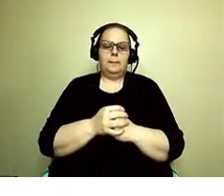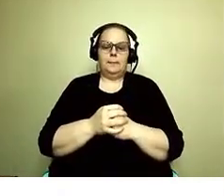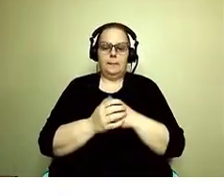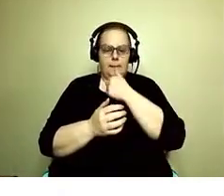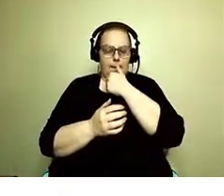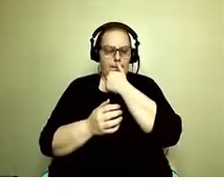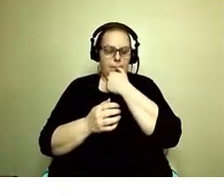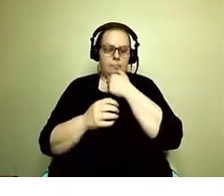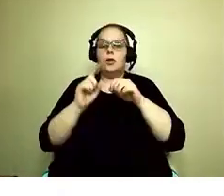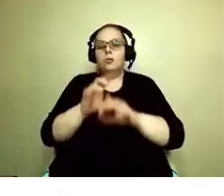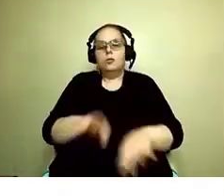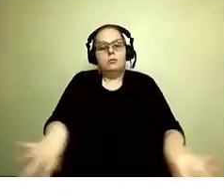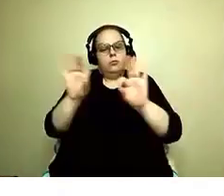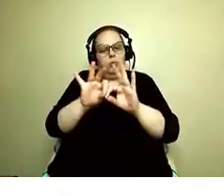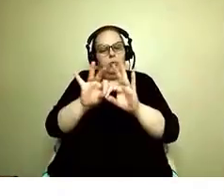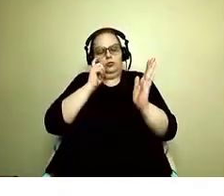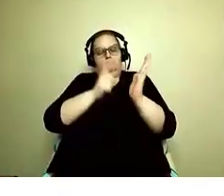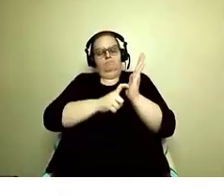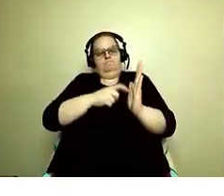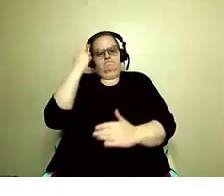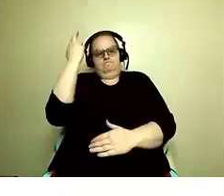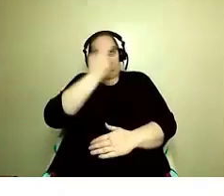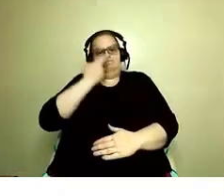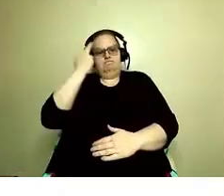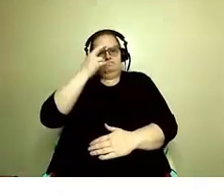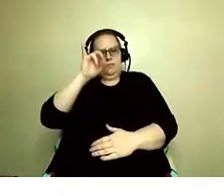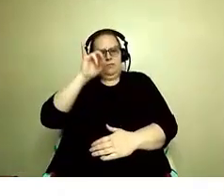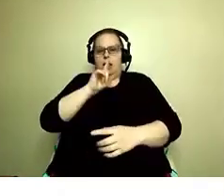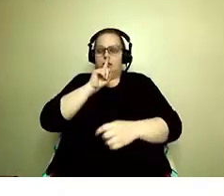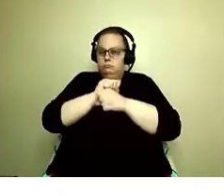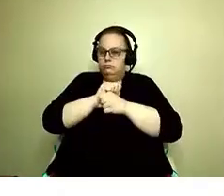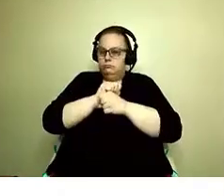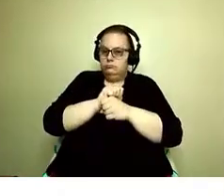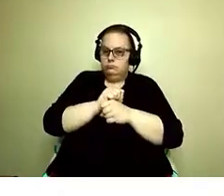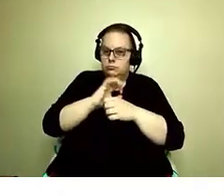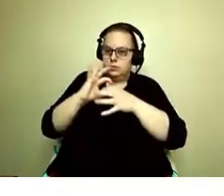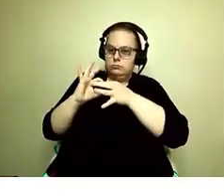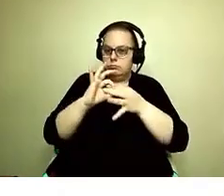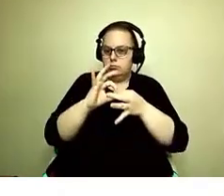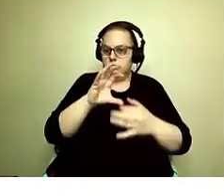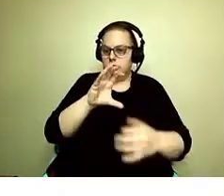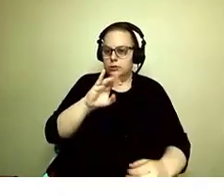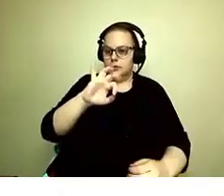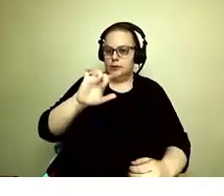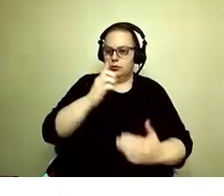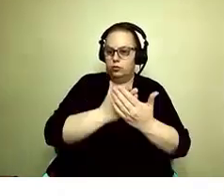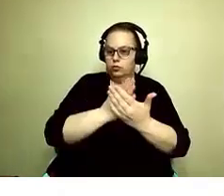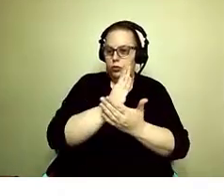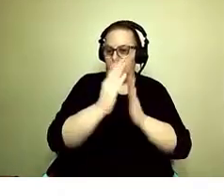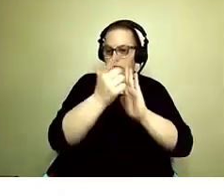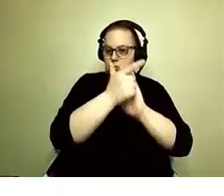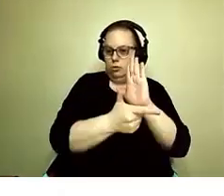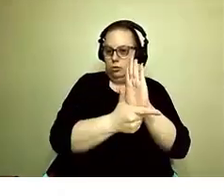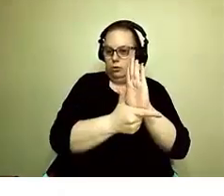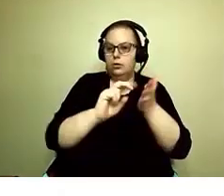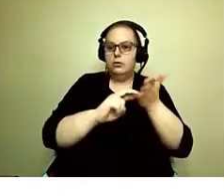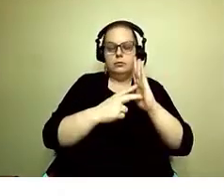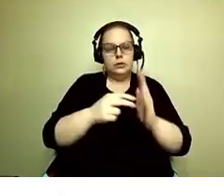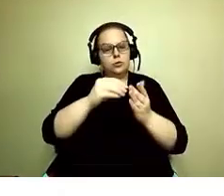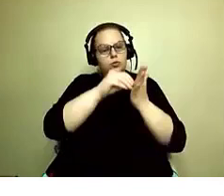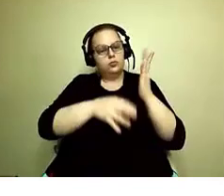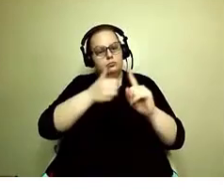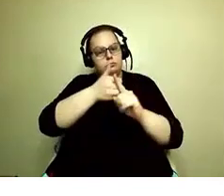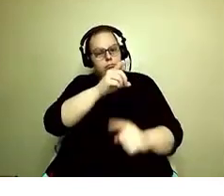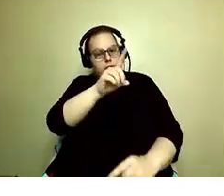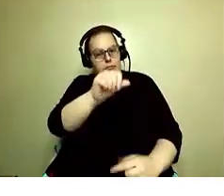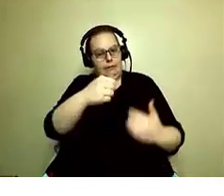to recognize and realize, is a piece of civil rights legislation that guarantees students with disabilities